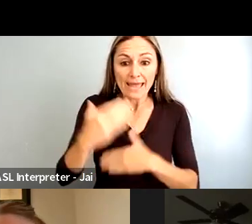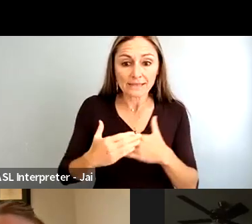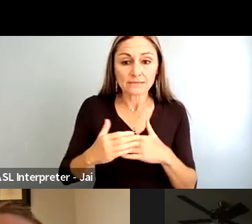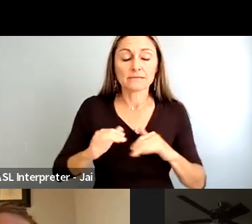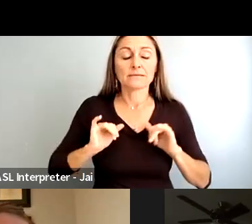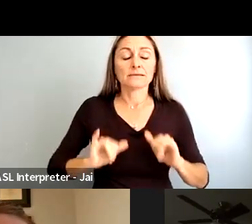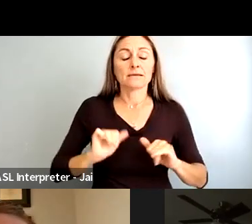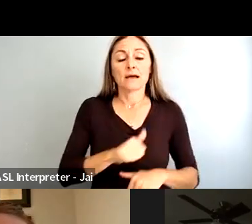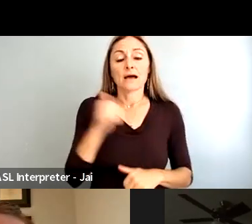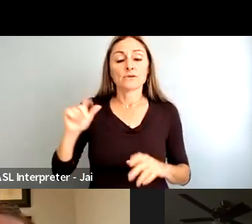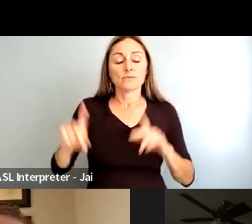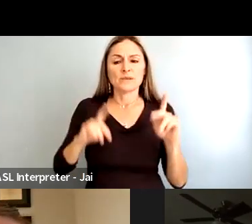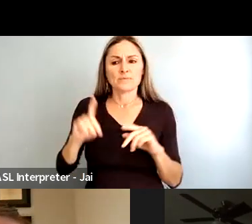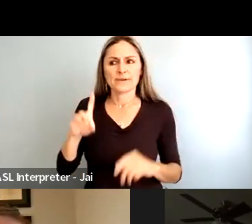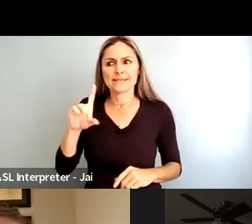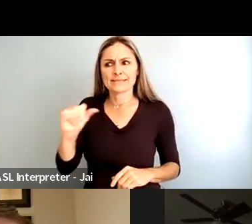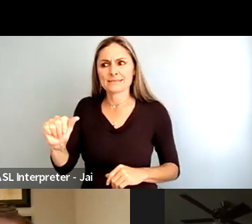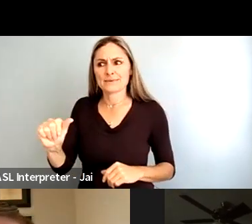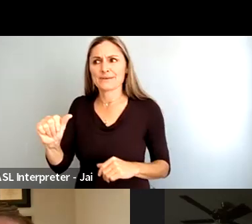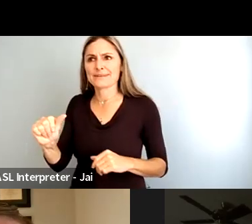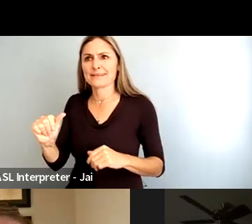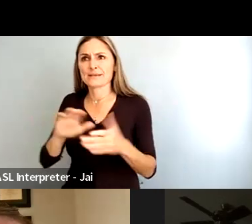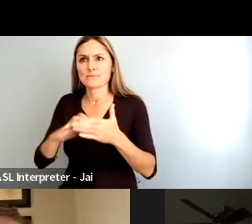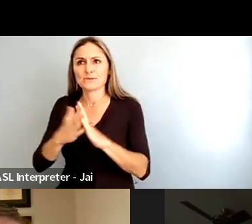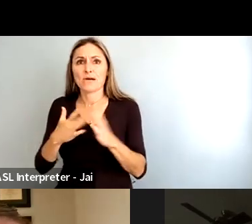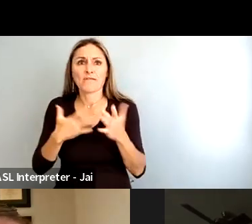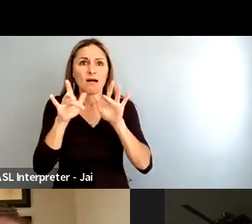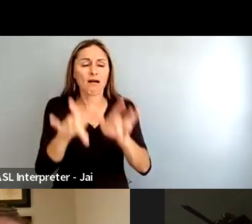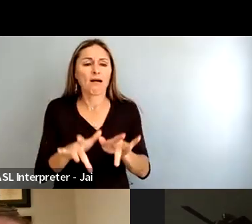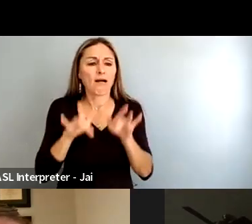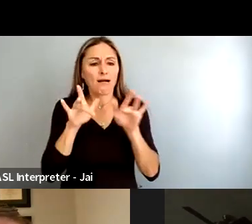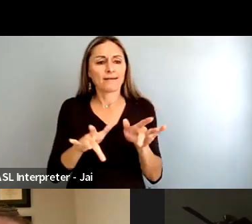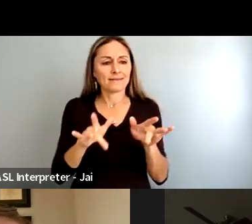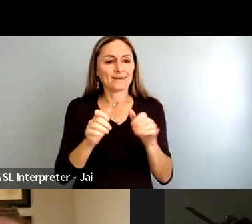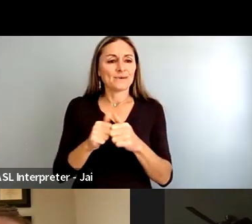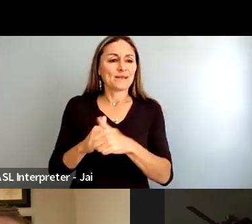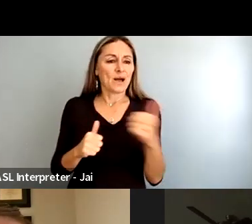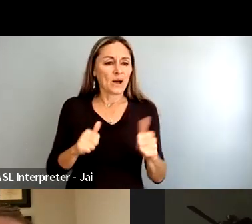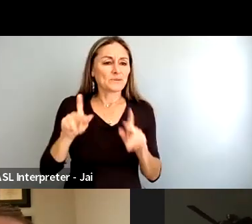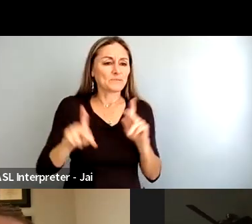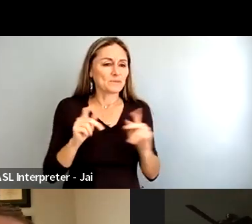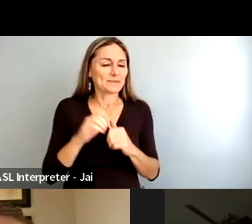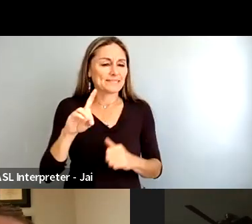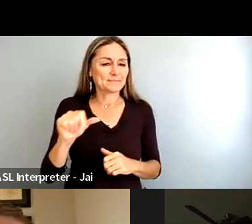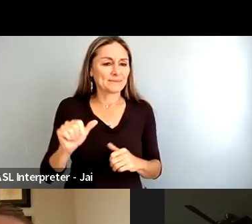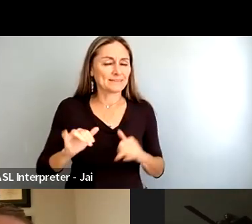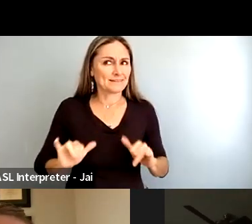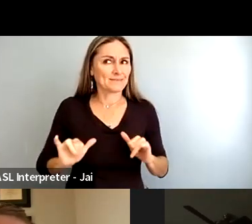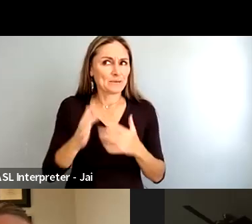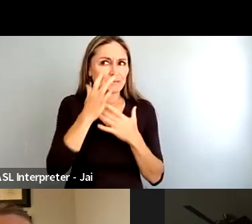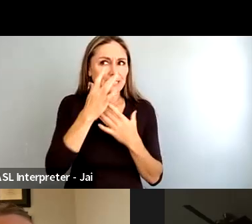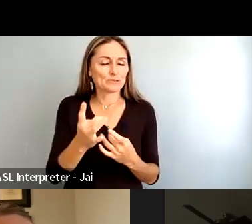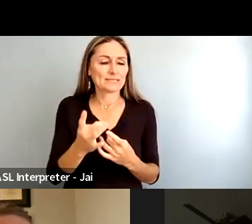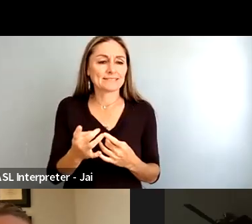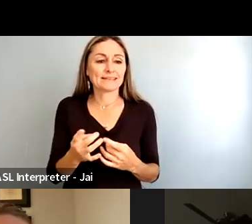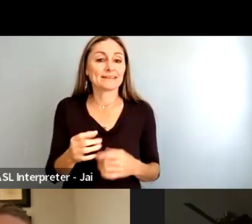people in the disability community are feeling sorry for or having pity with other individuals with disabilities too. And so it's really interesting.